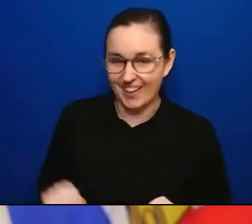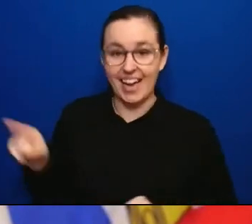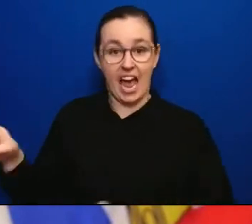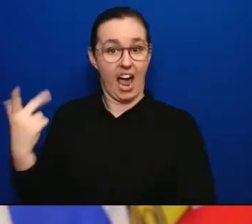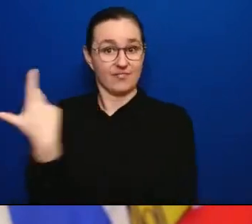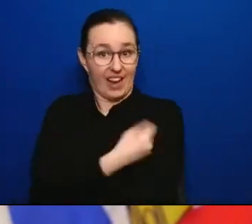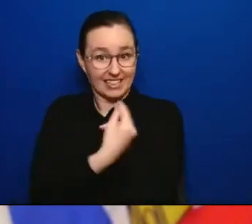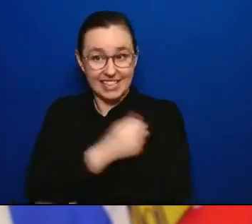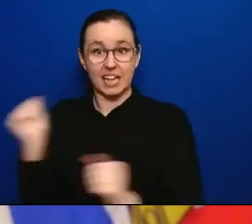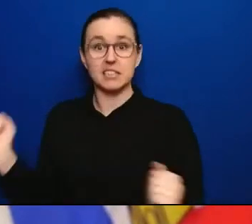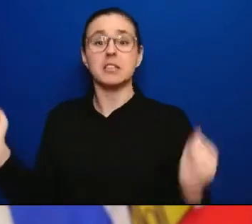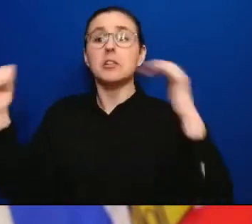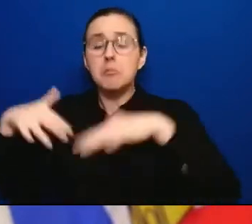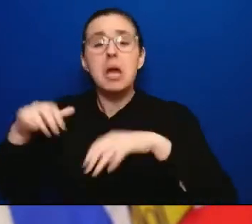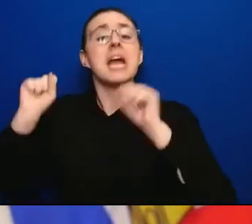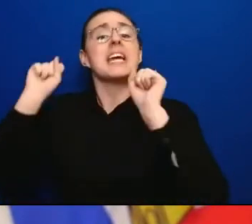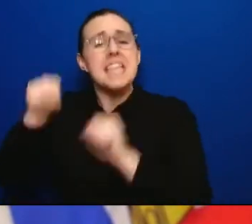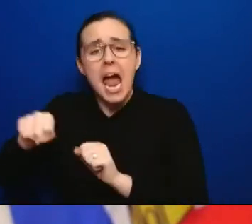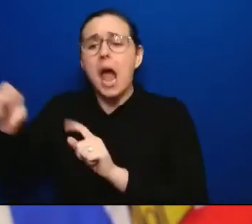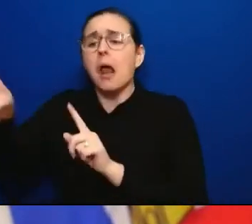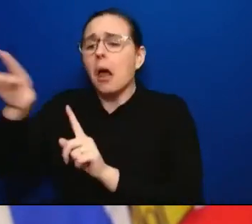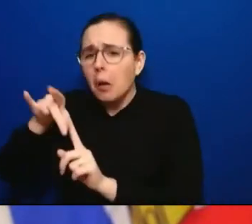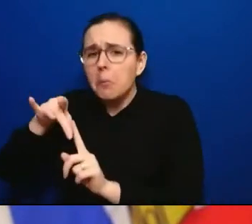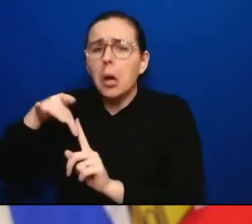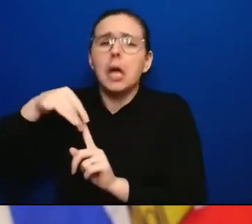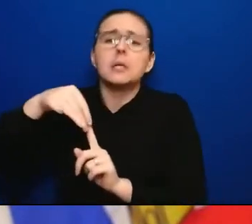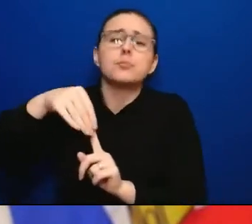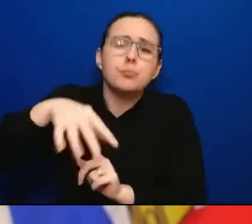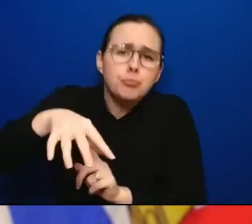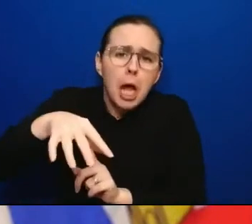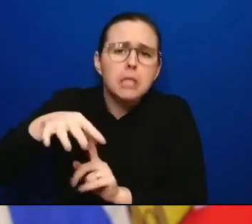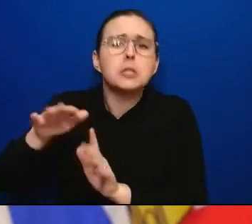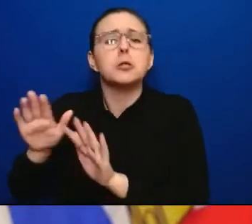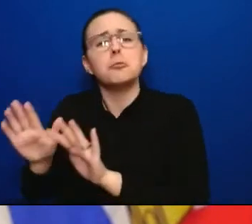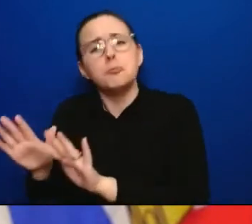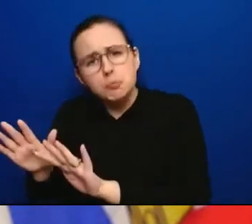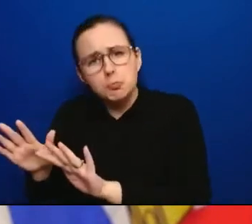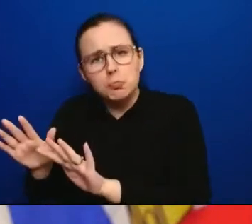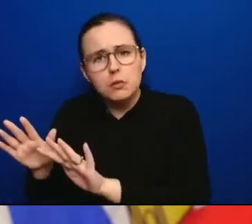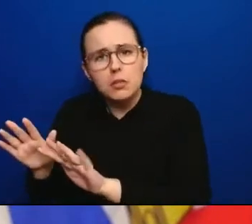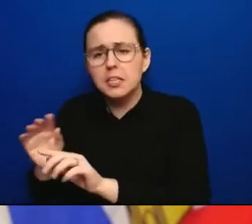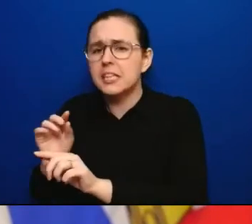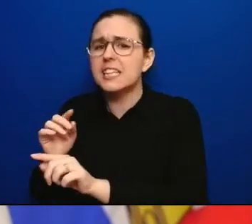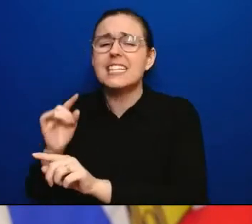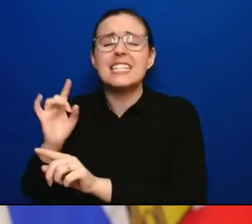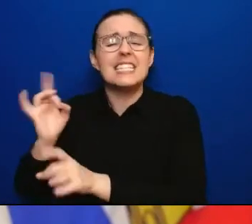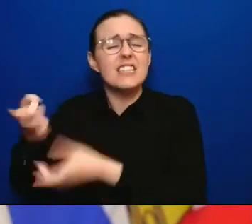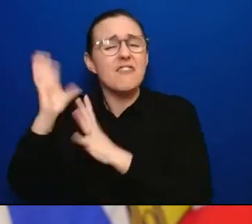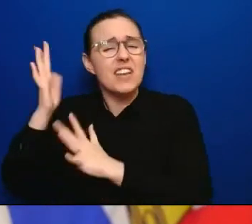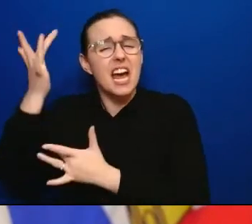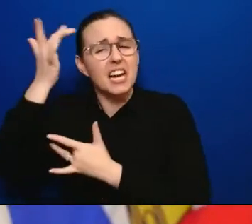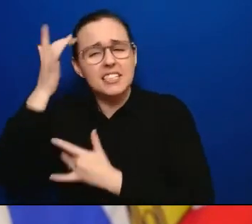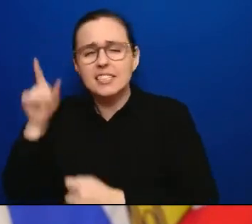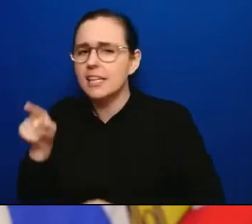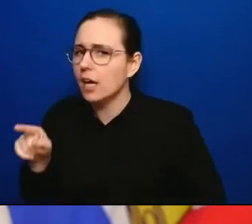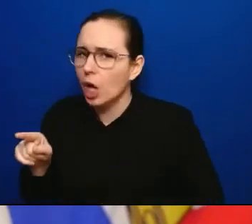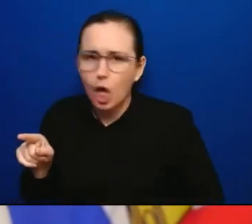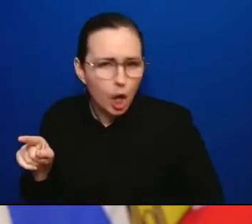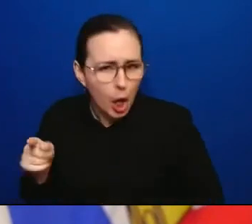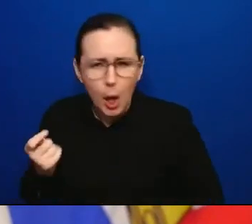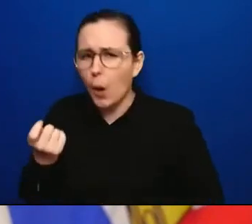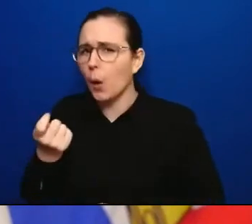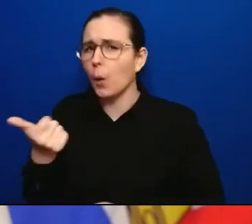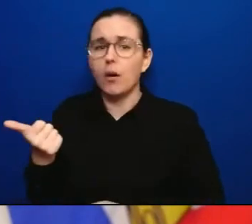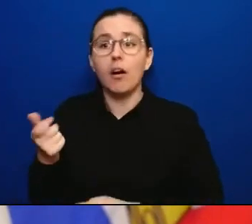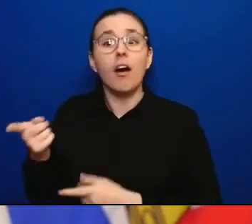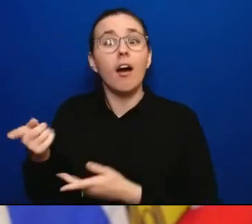other. But we also know very clearly now that they're very unlikely to end up with severe illness, and they're unlikely to end up